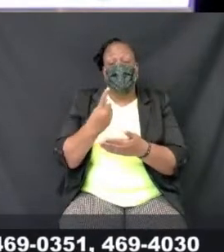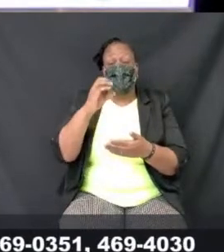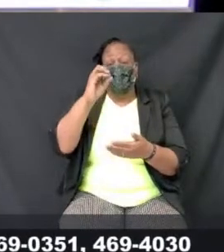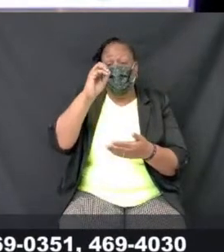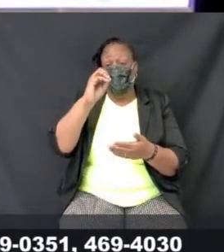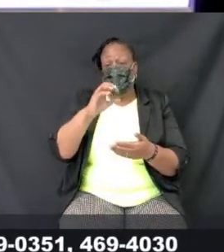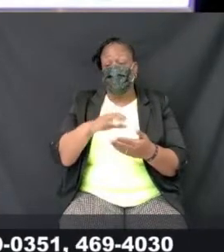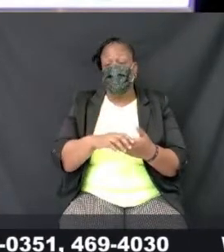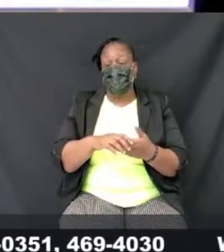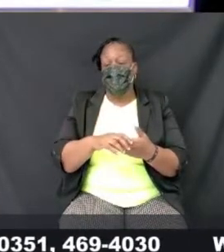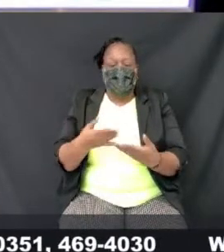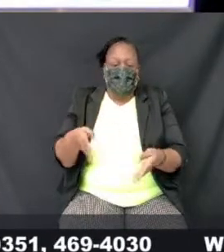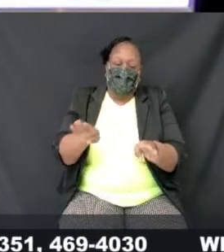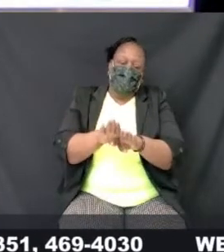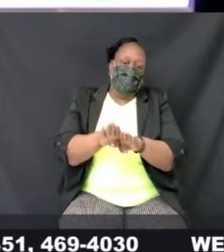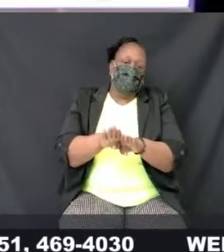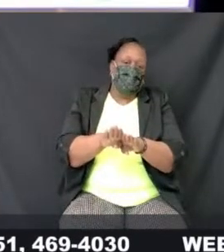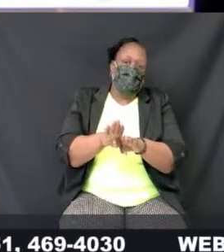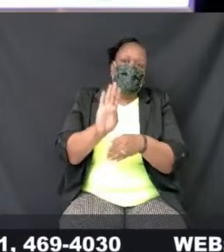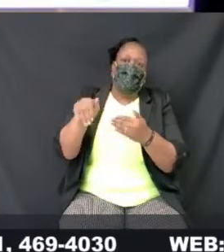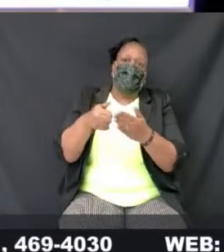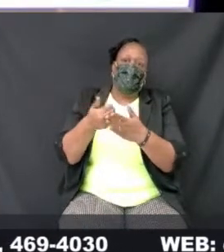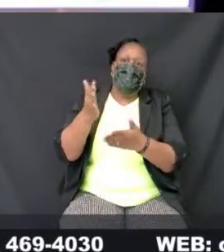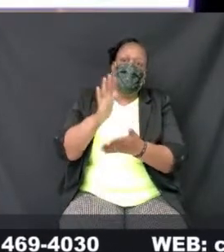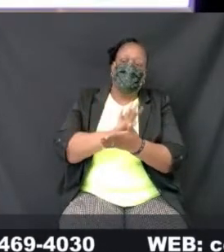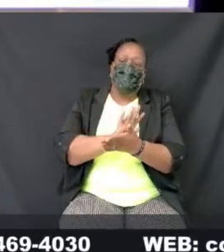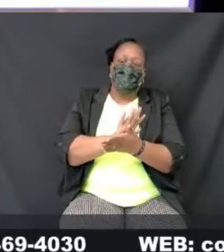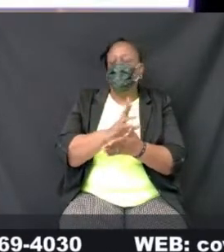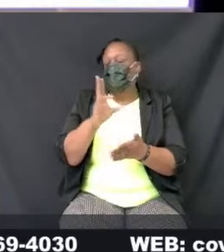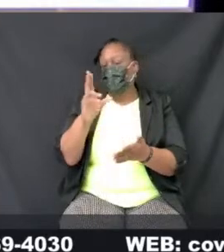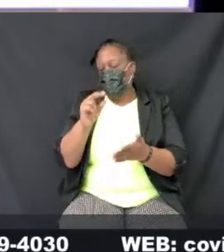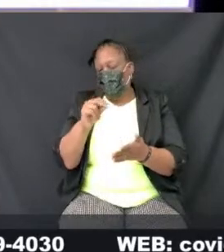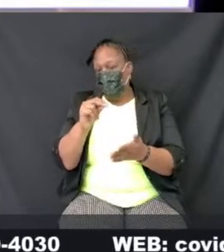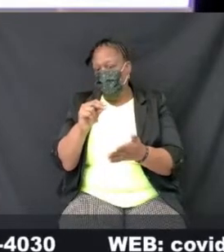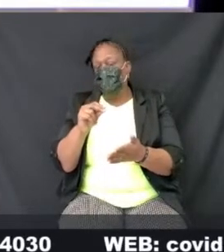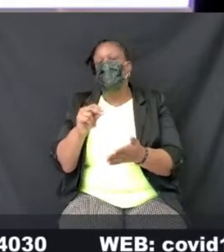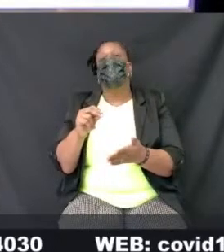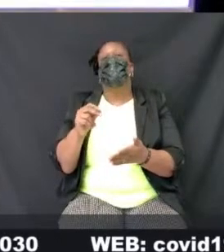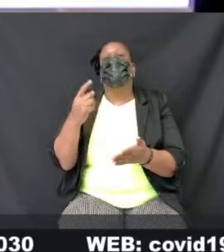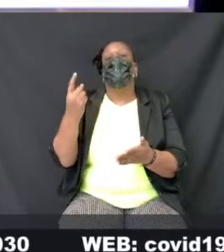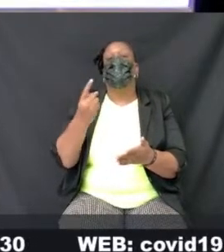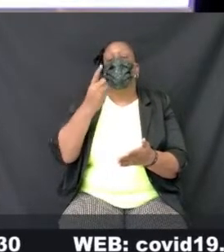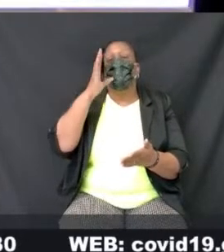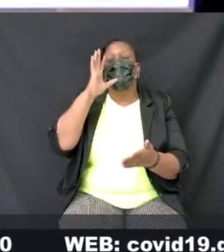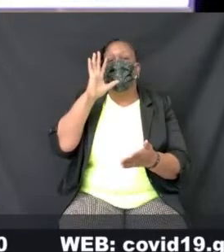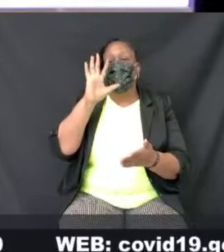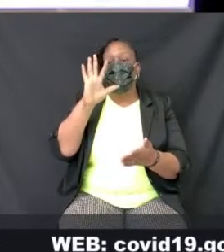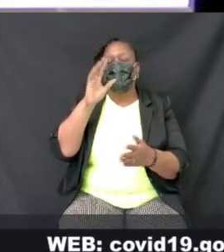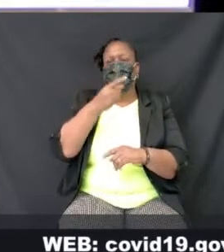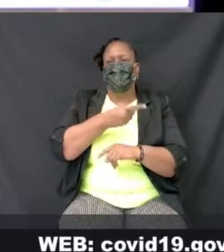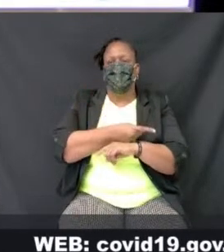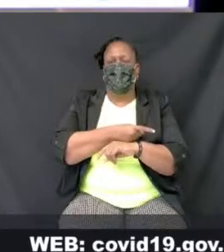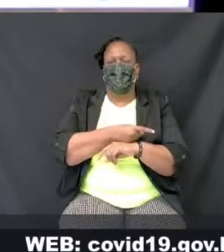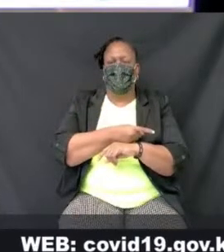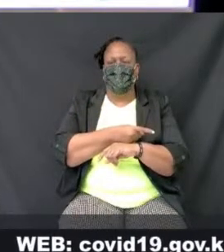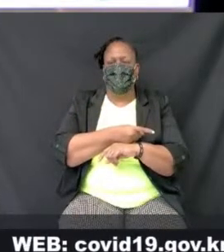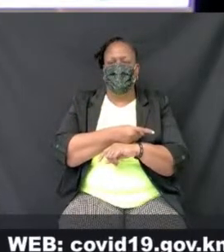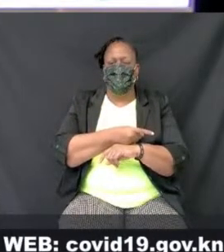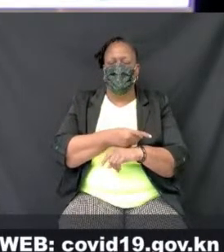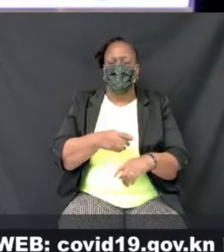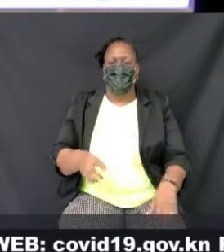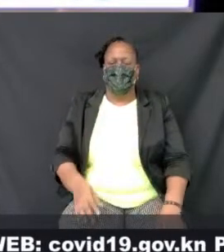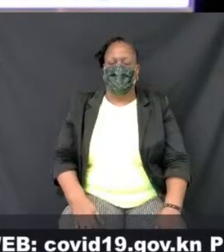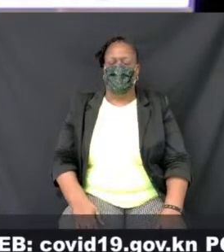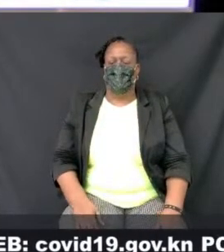to close the school down for an entire term for an illness that might affect a child for 5 days, and that child might